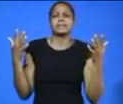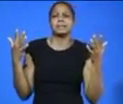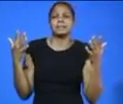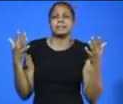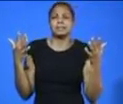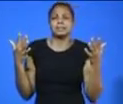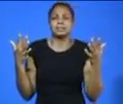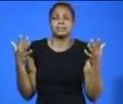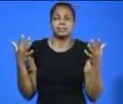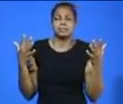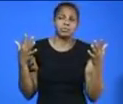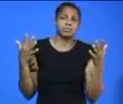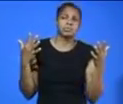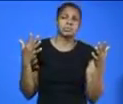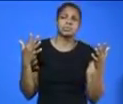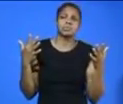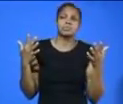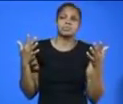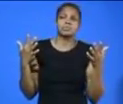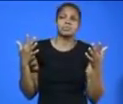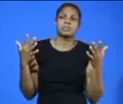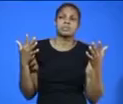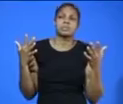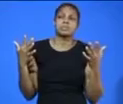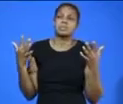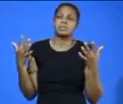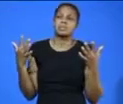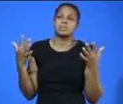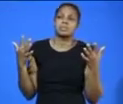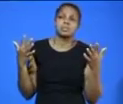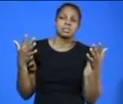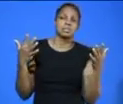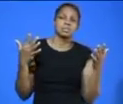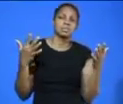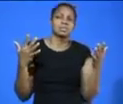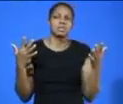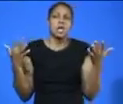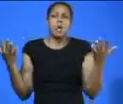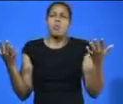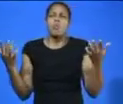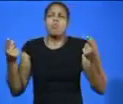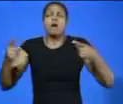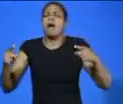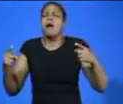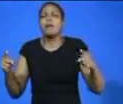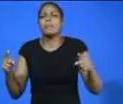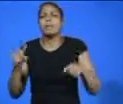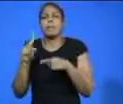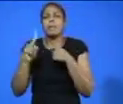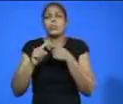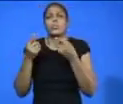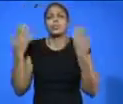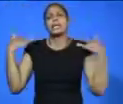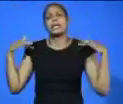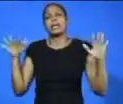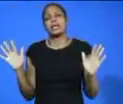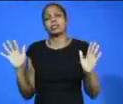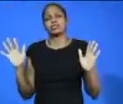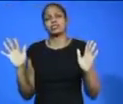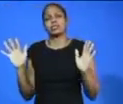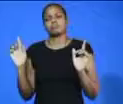potent. What did happen when the angel came to the parents of